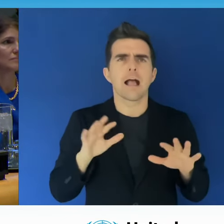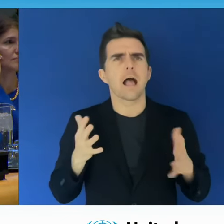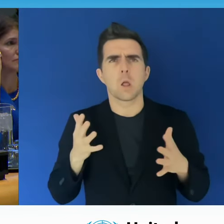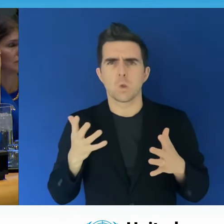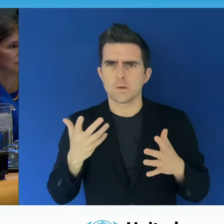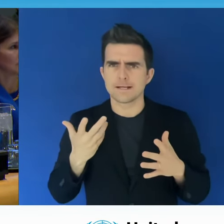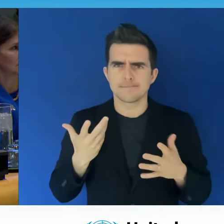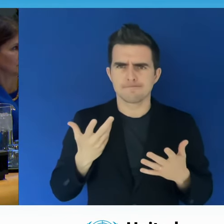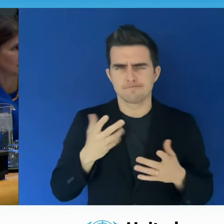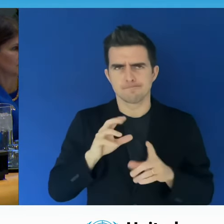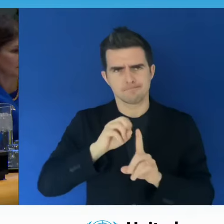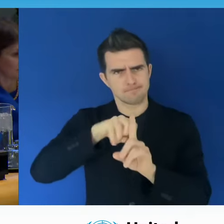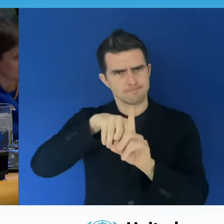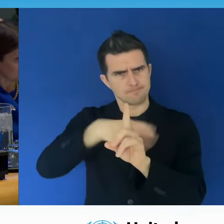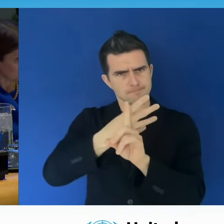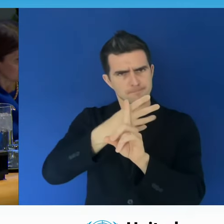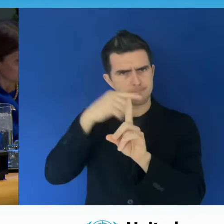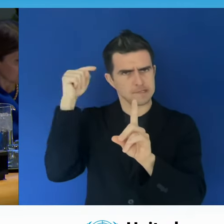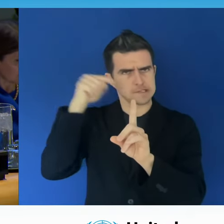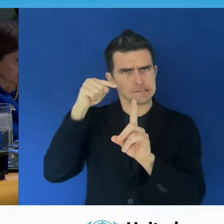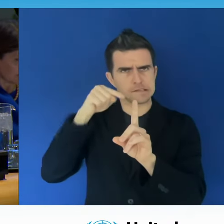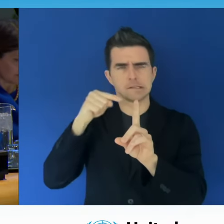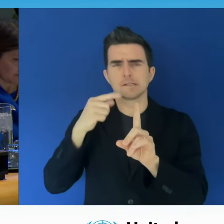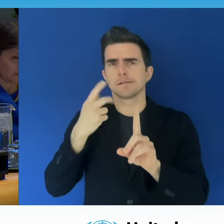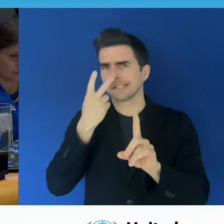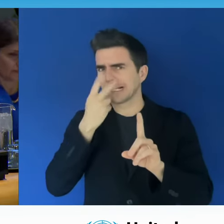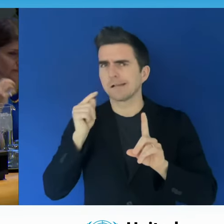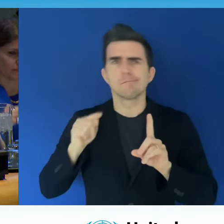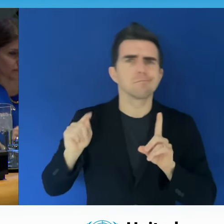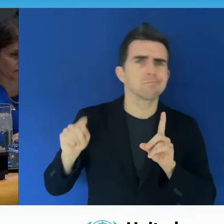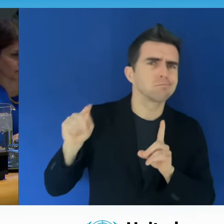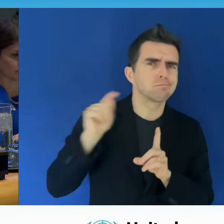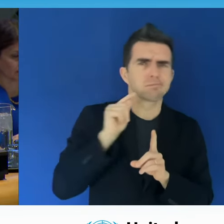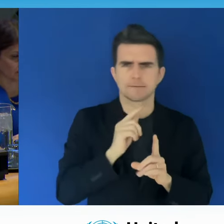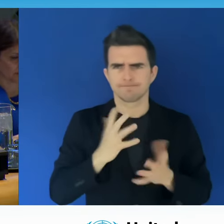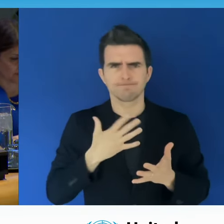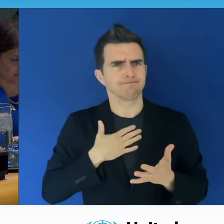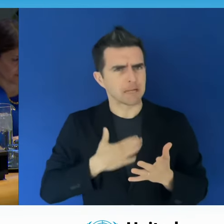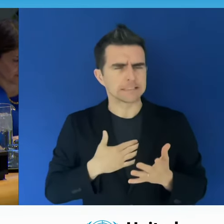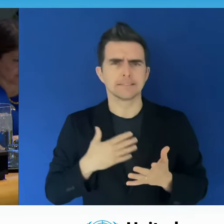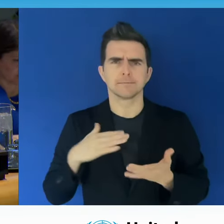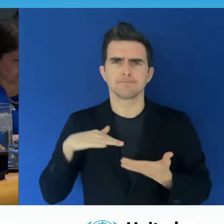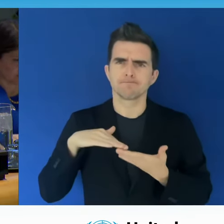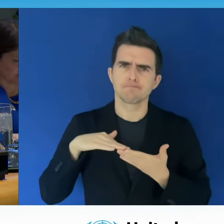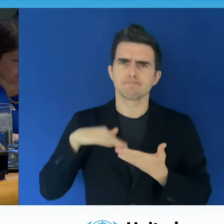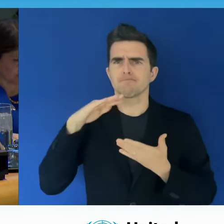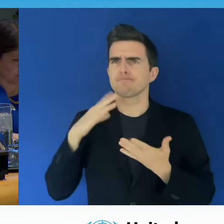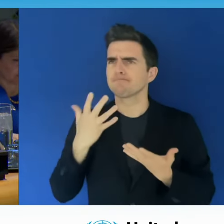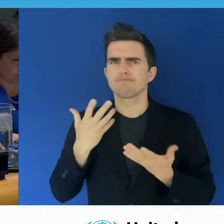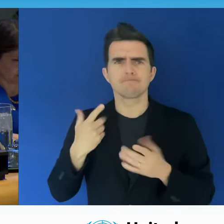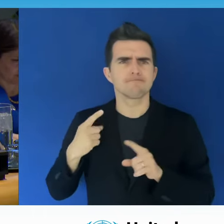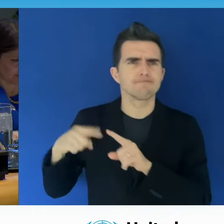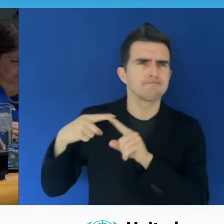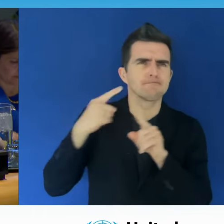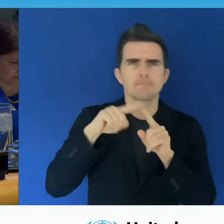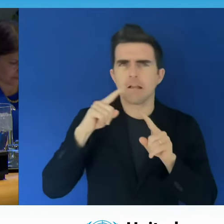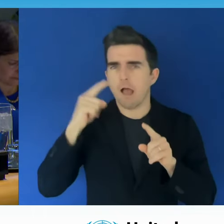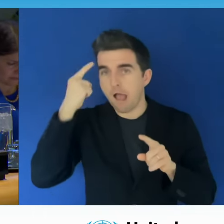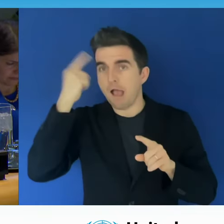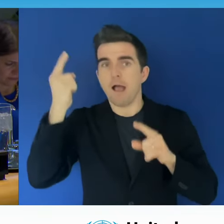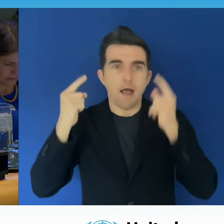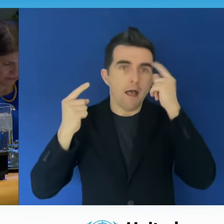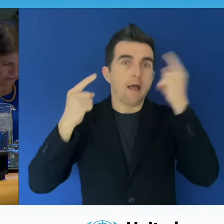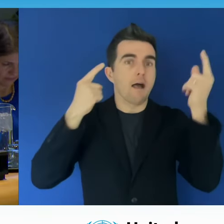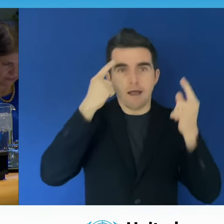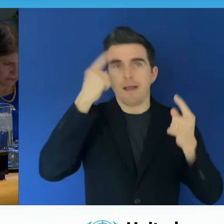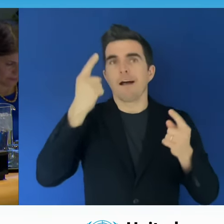consider. This includes establishing national youth consultative bodies, a global standard for meaningful